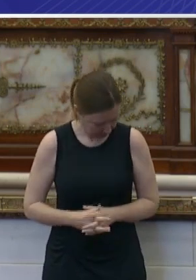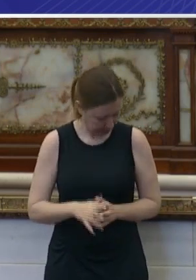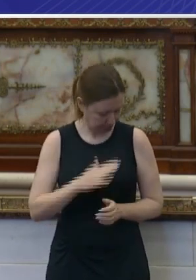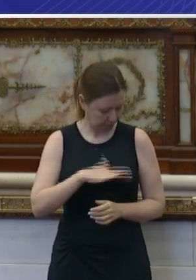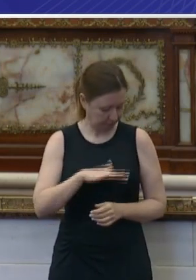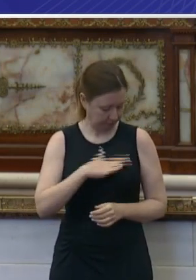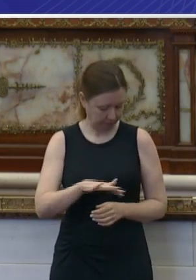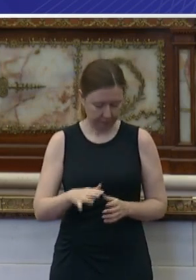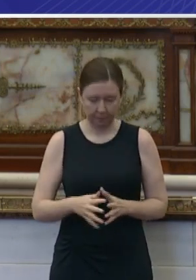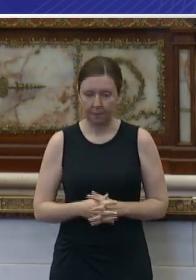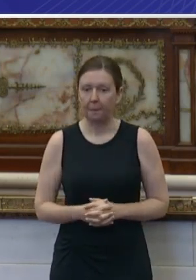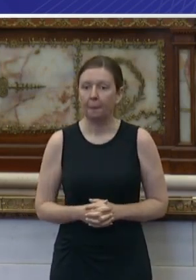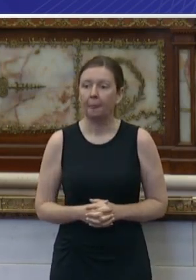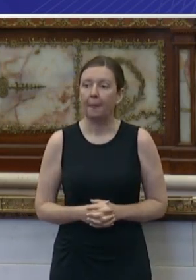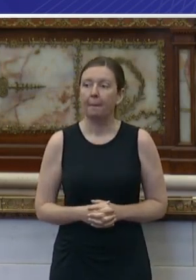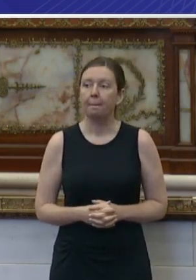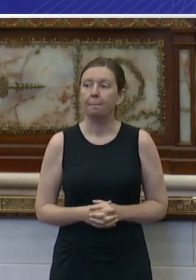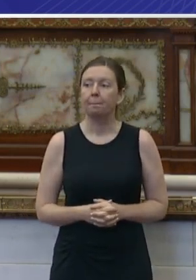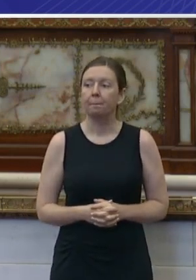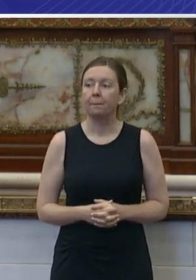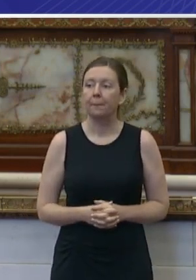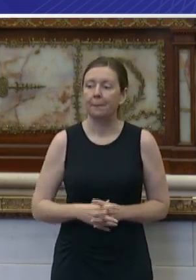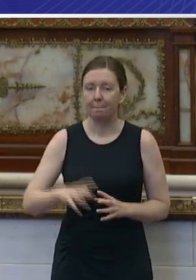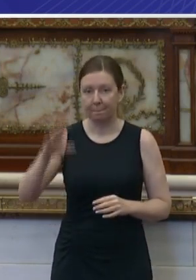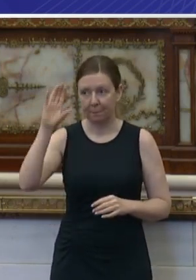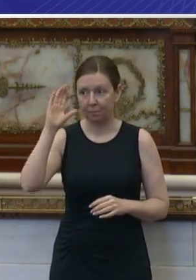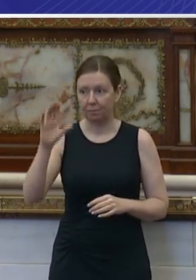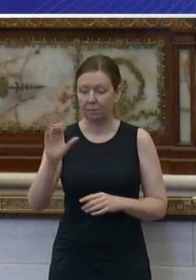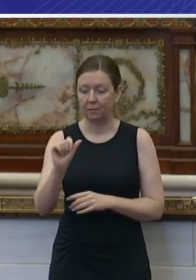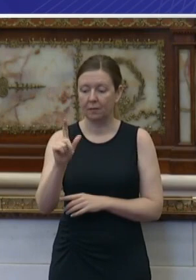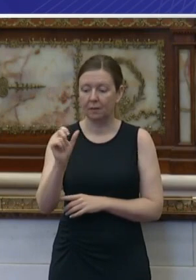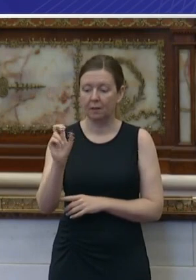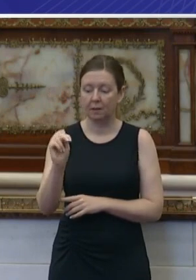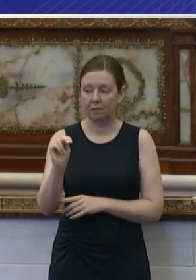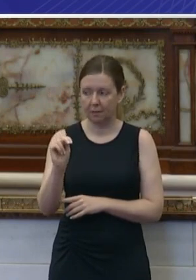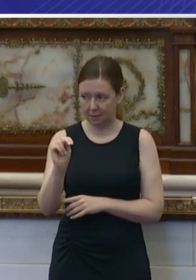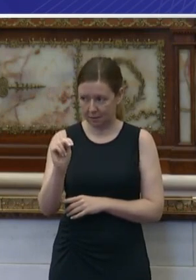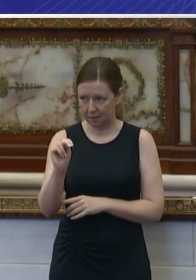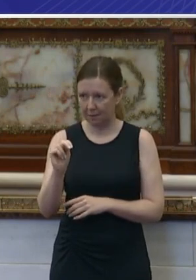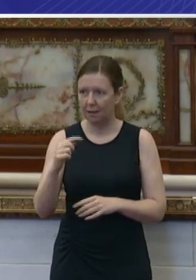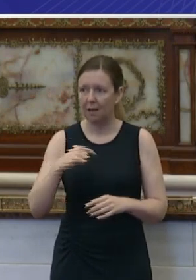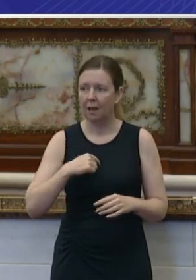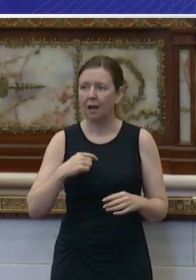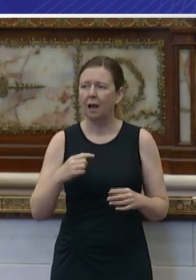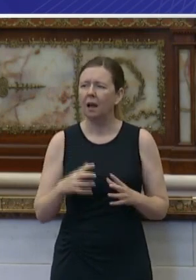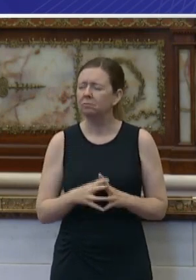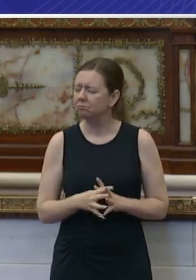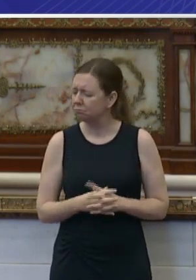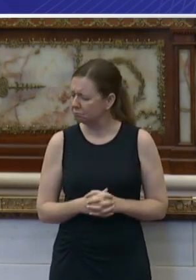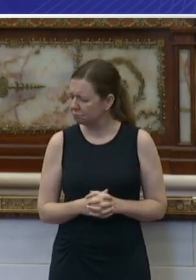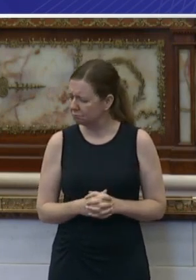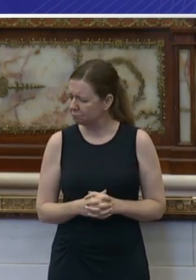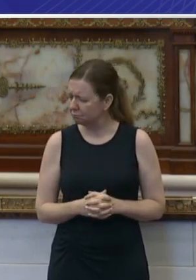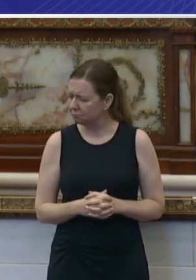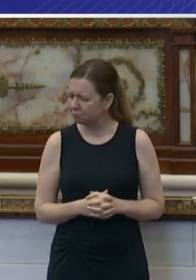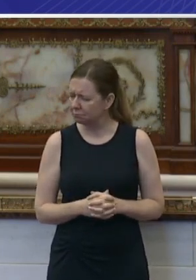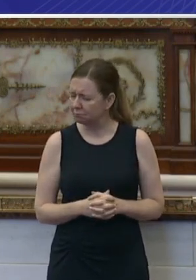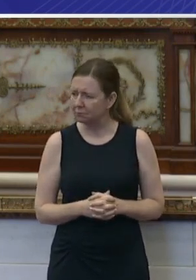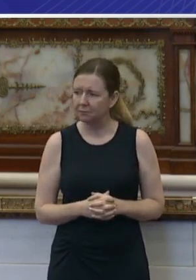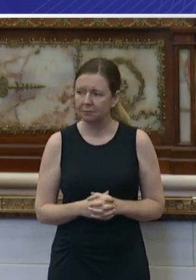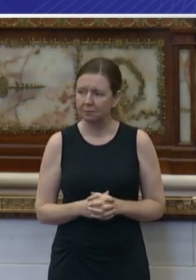Hello, this is Calvin Wong. I think if it's gonna be hot like this, then yeah, let's